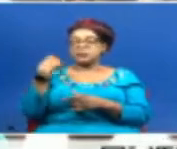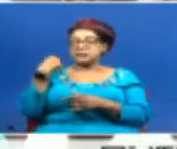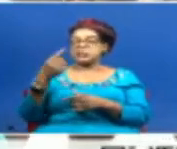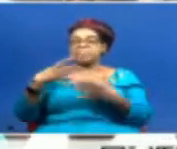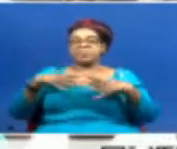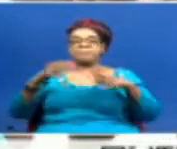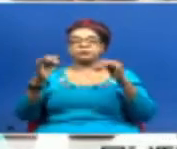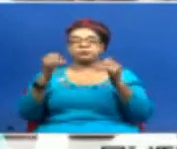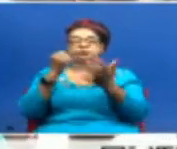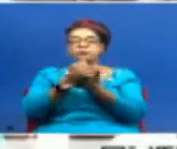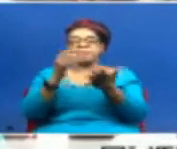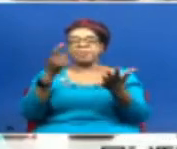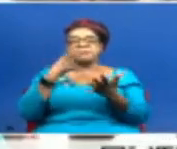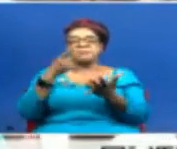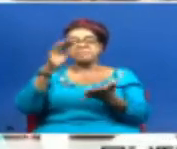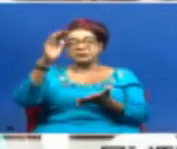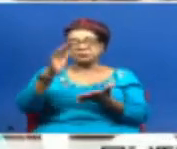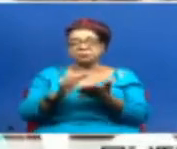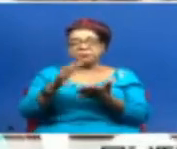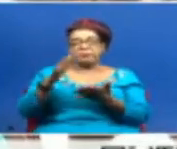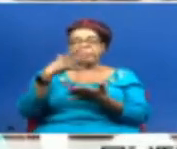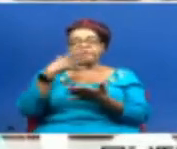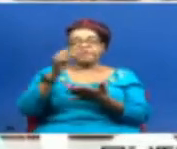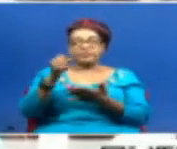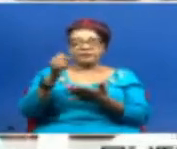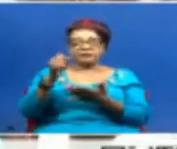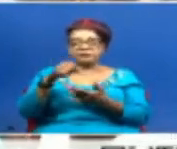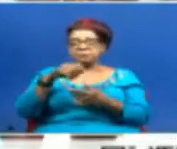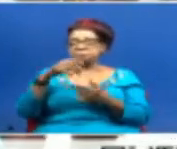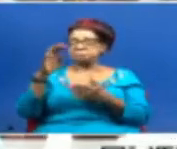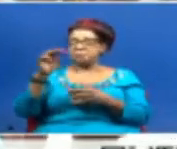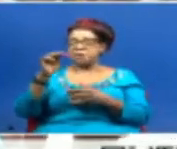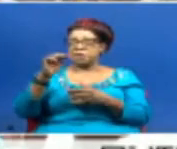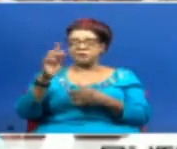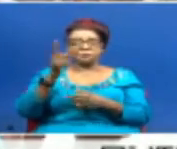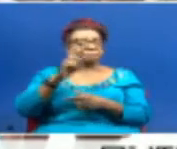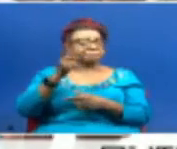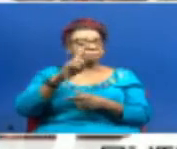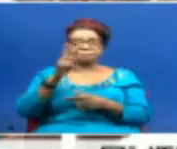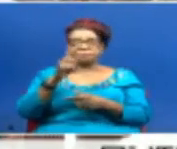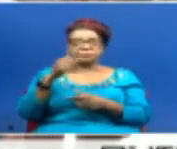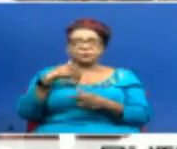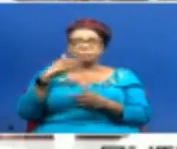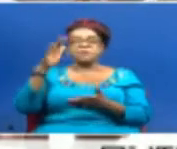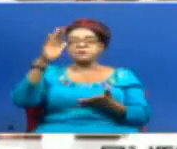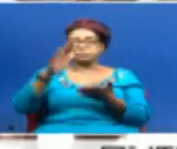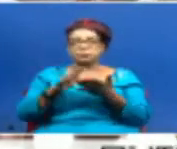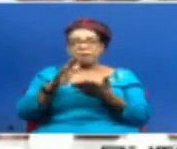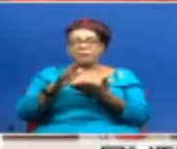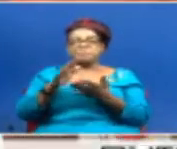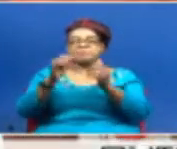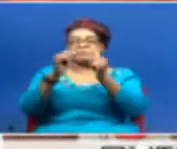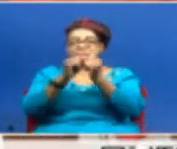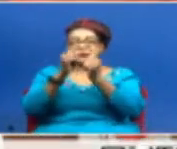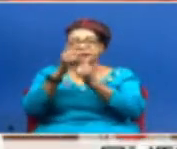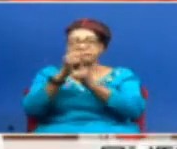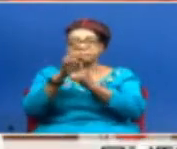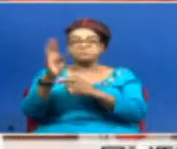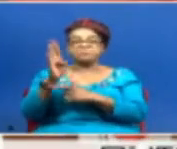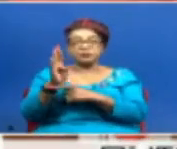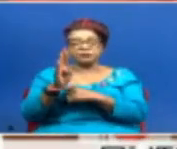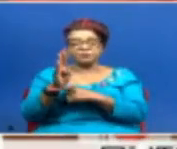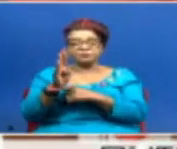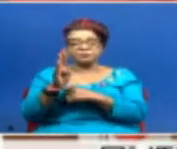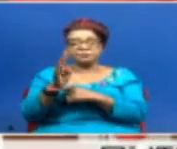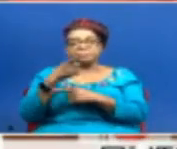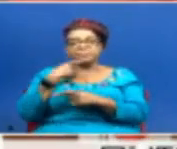wanasema nimepunguza milioni 500. Hapana, si milioni 500. Nimepunguza billion 11. The president says that